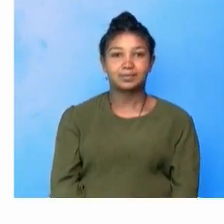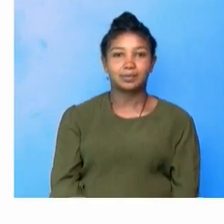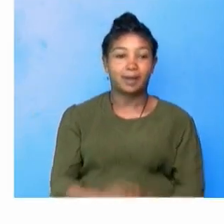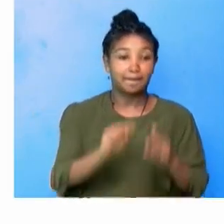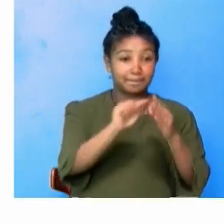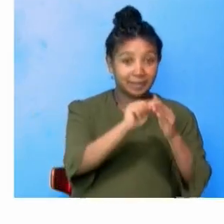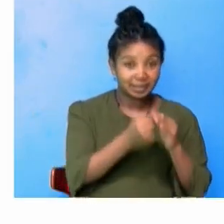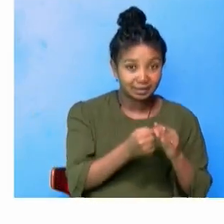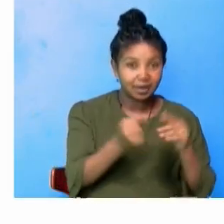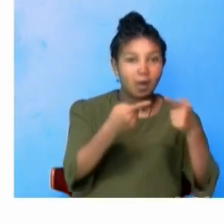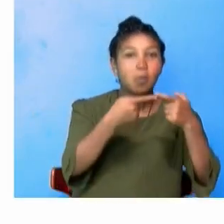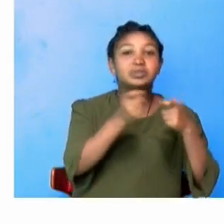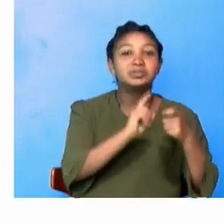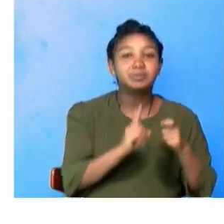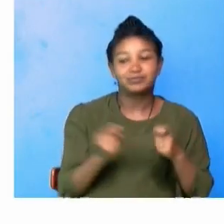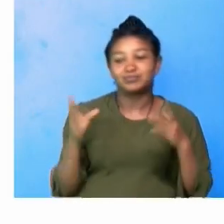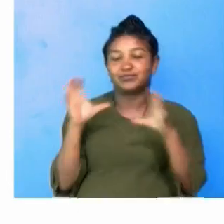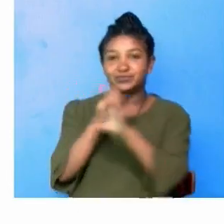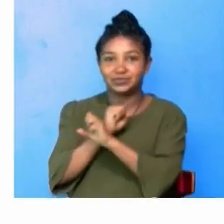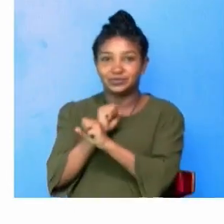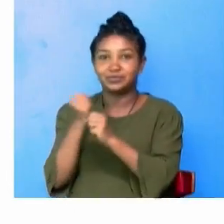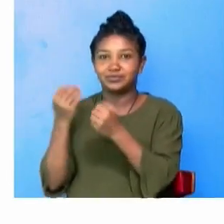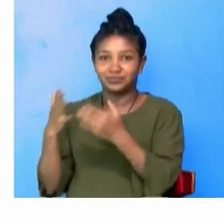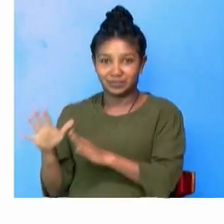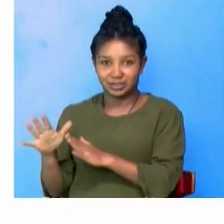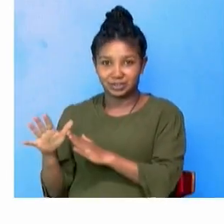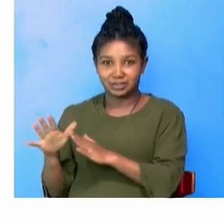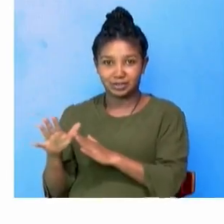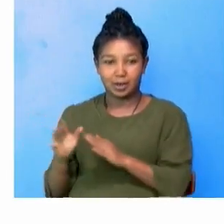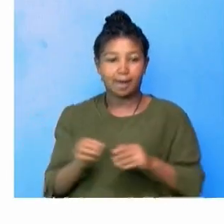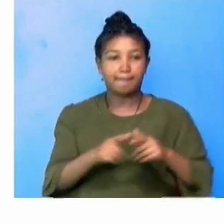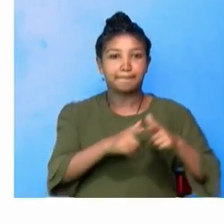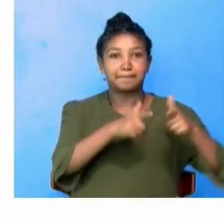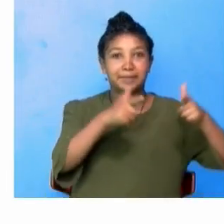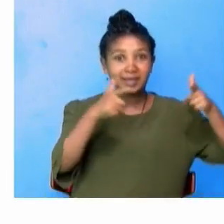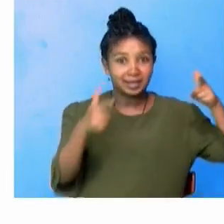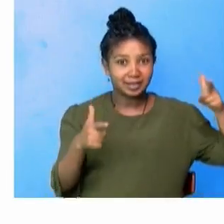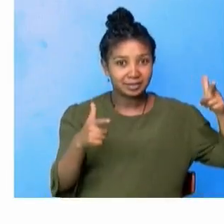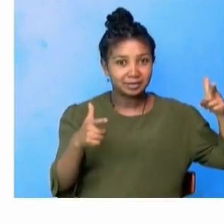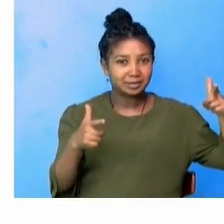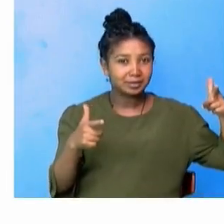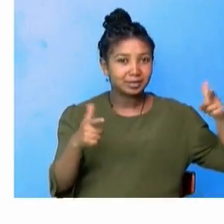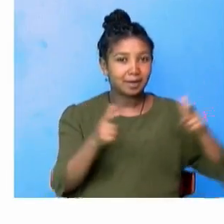Begin, end. Big,